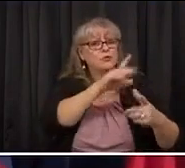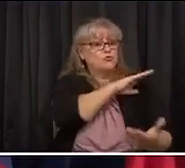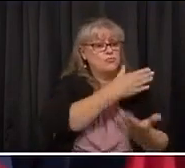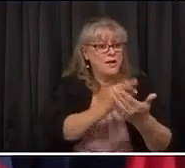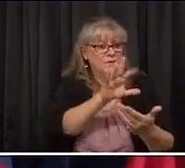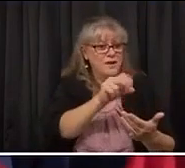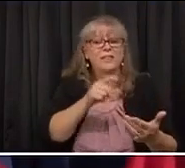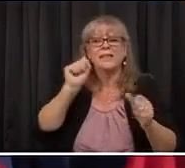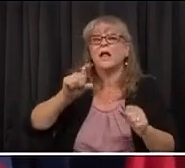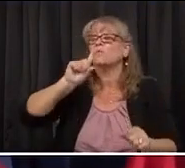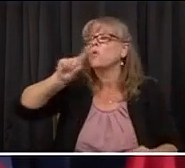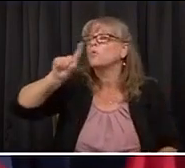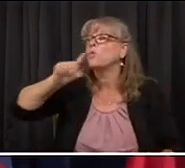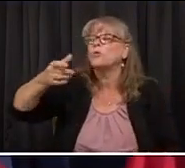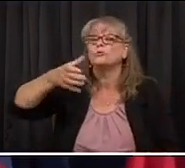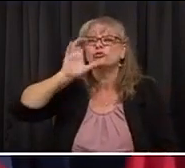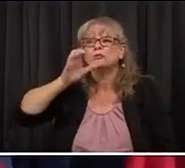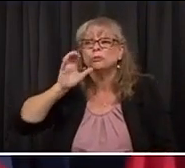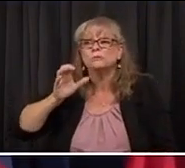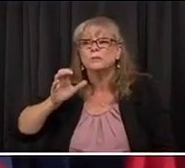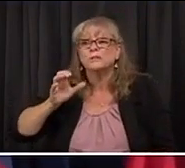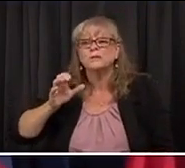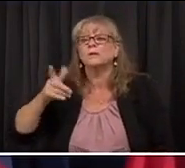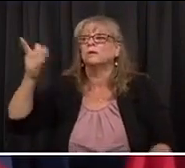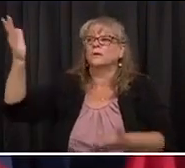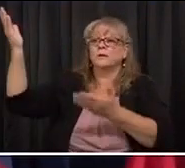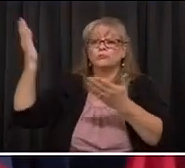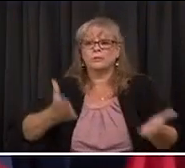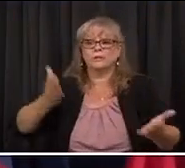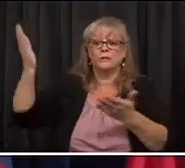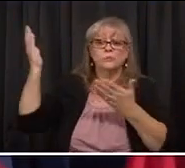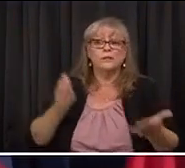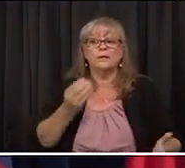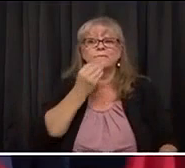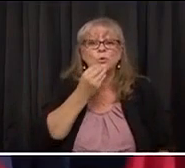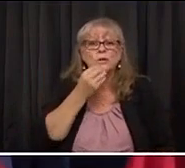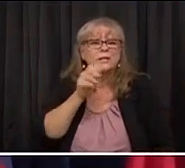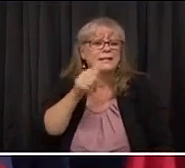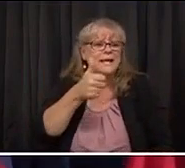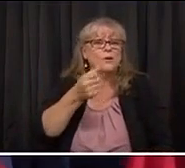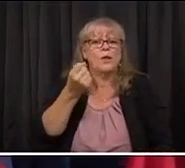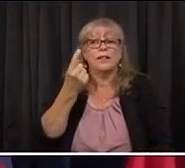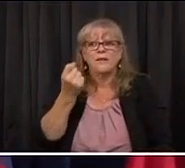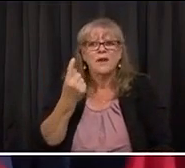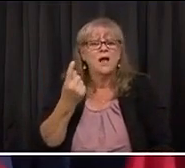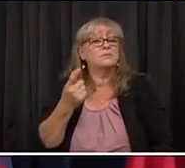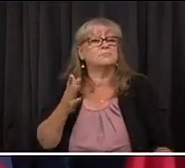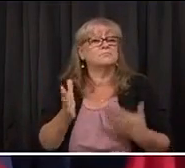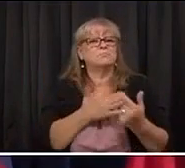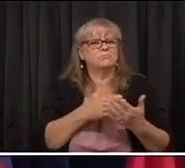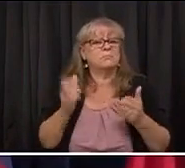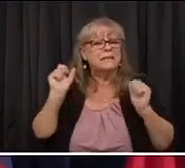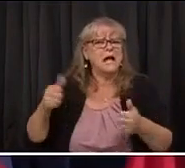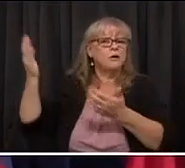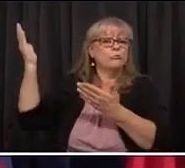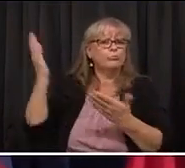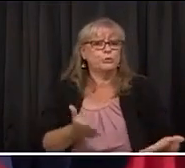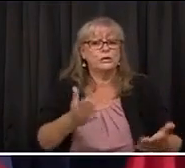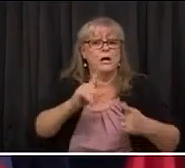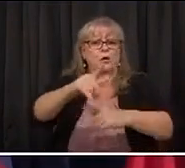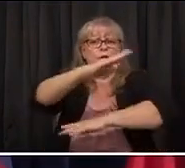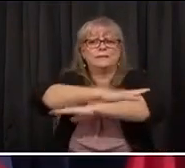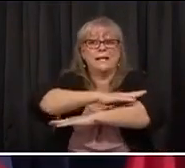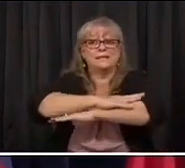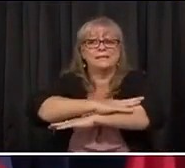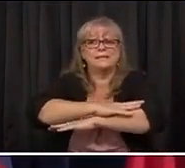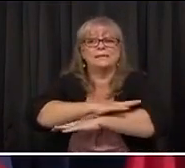food at 10:30 or 11. Nobody cares. If your restaurant's open, stay as long as you like. It's not a perfect proxy, but the goal of what this